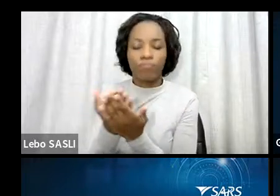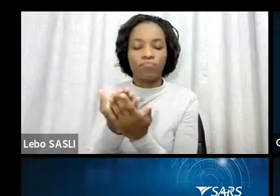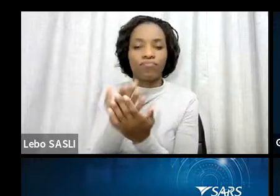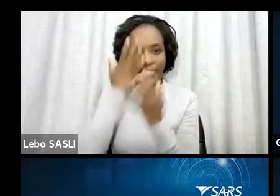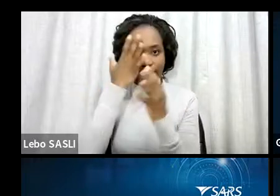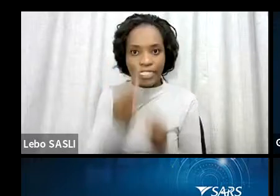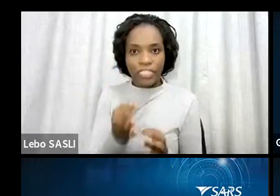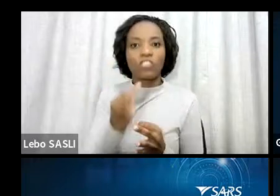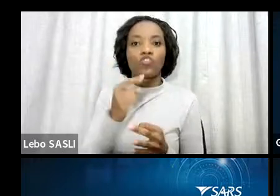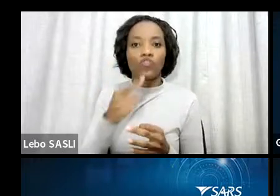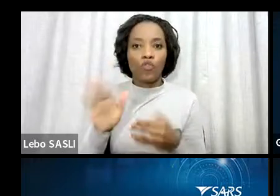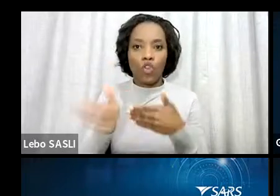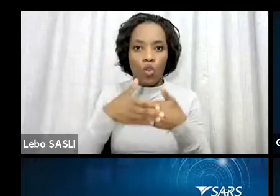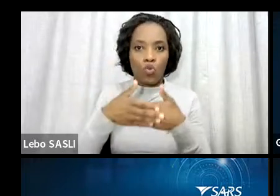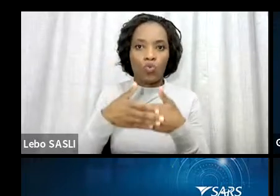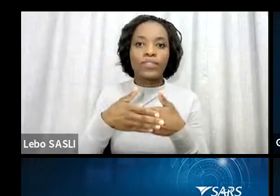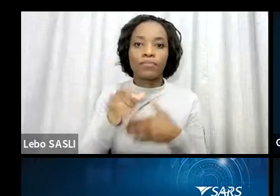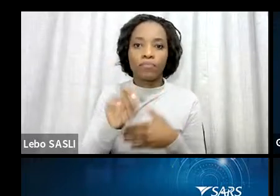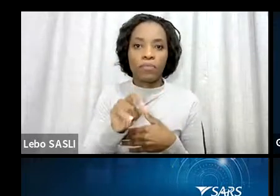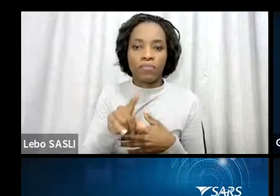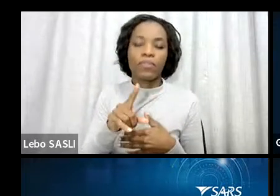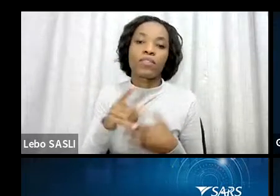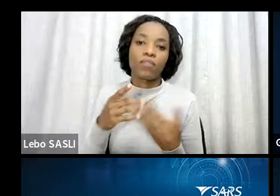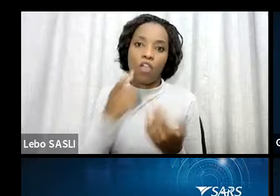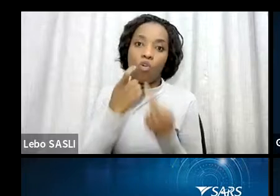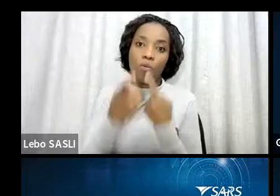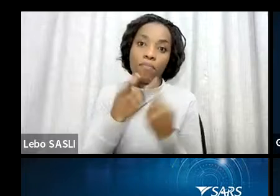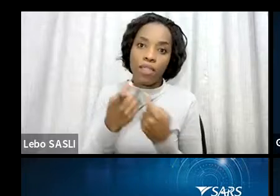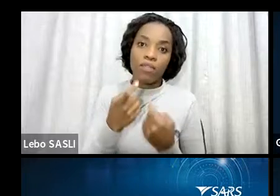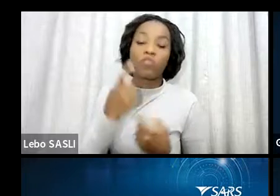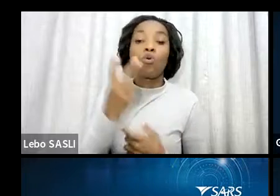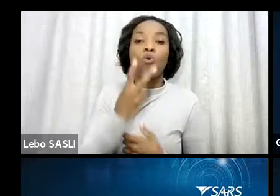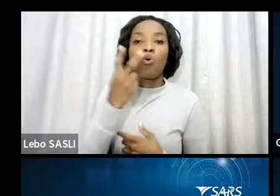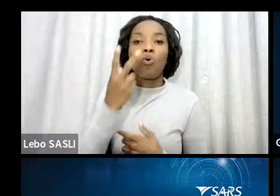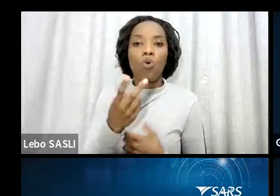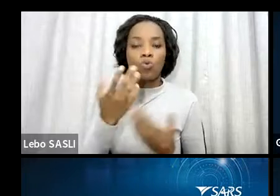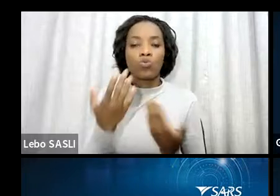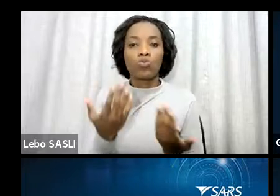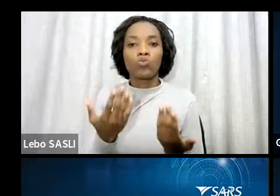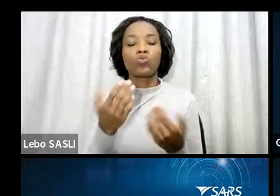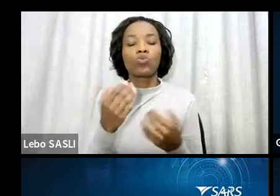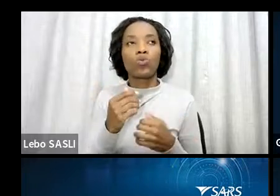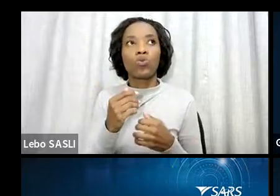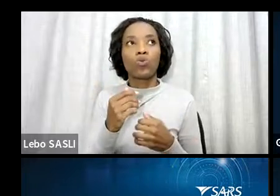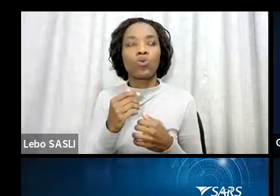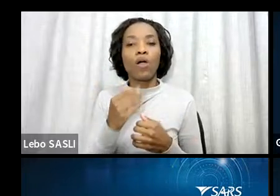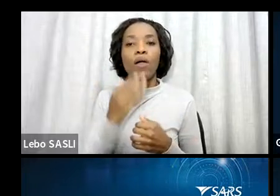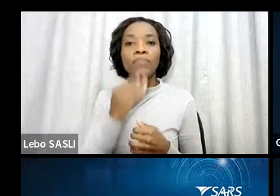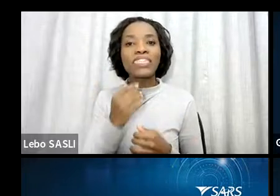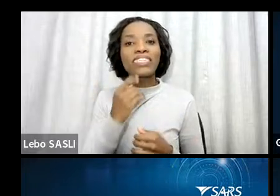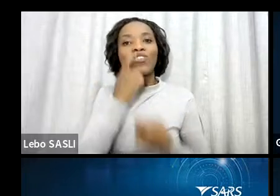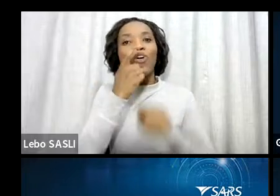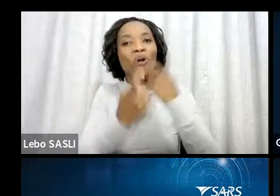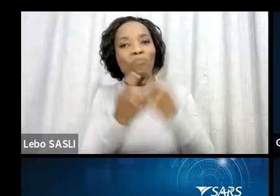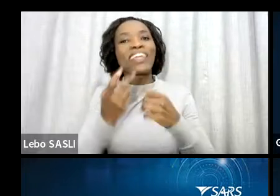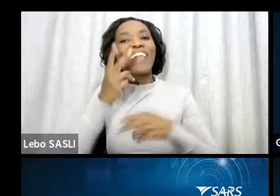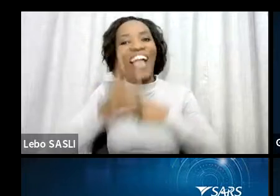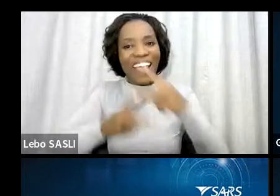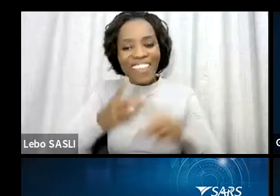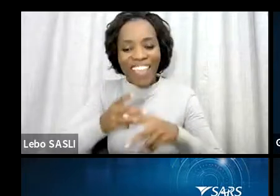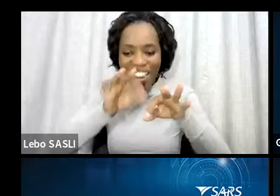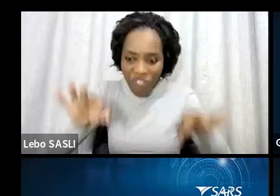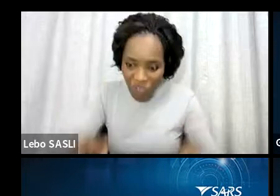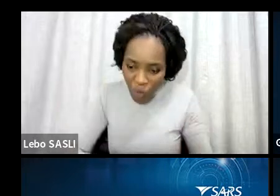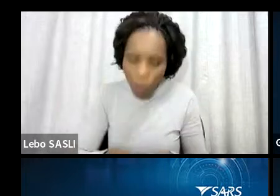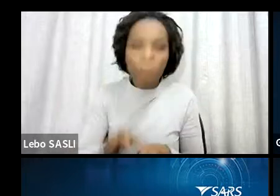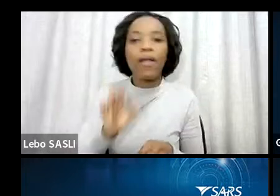close that complaint. I can also just highlight that it's not requested to send another complaints form, but that a